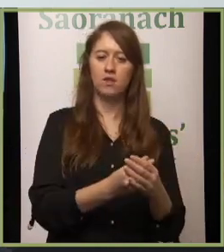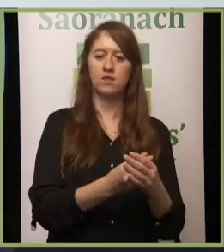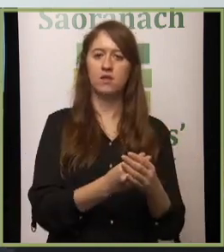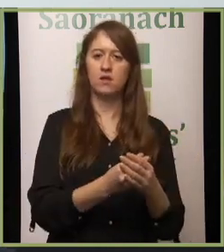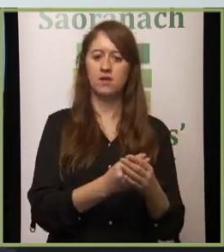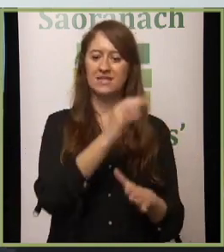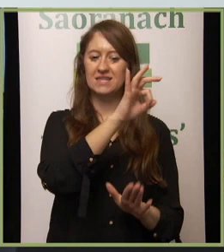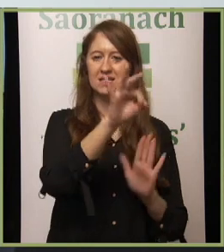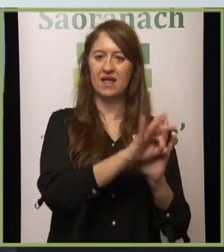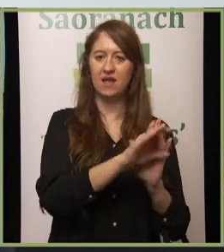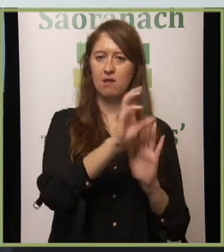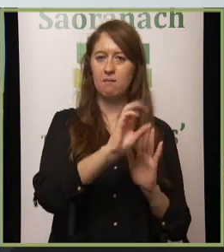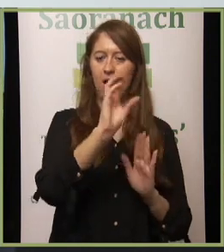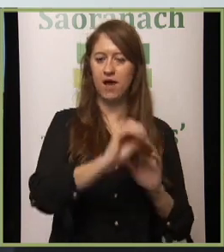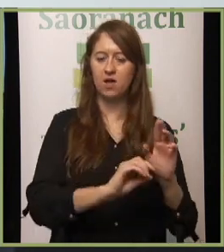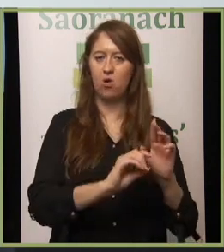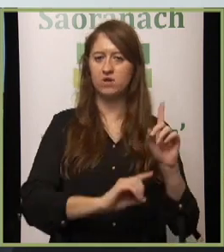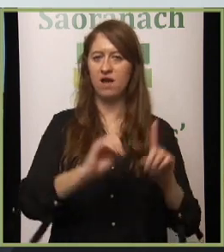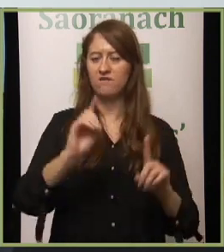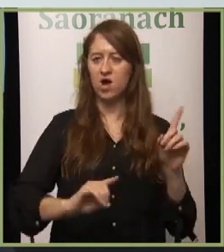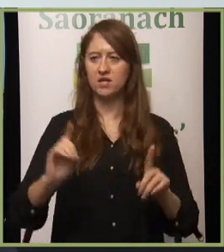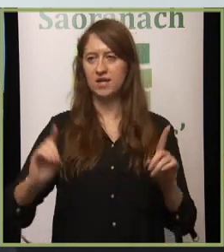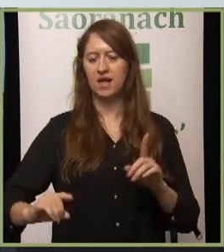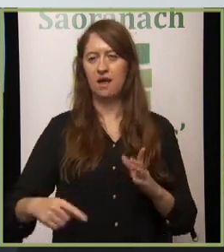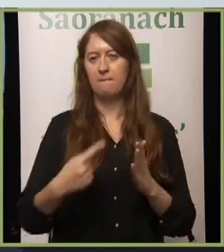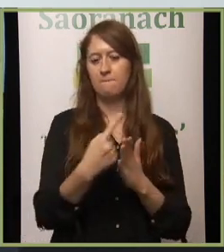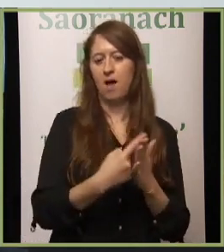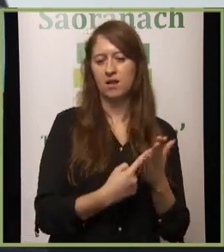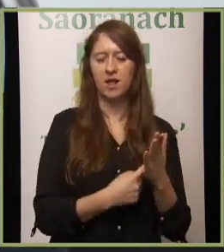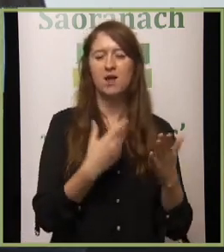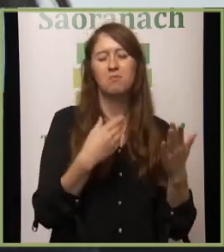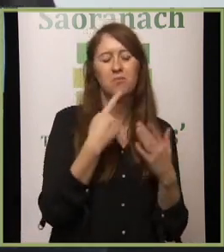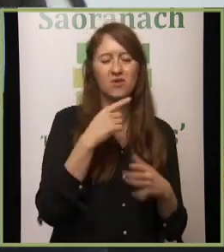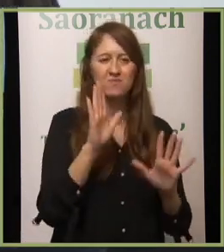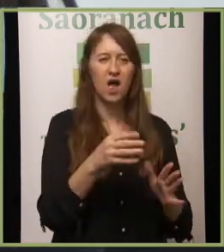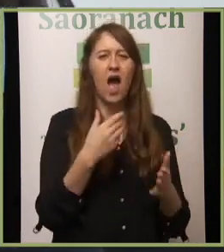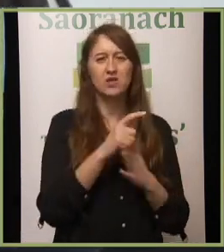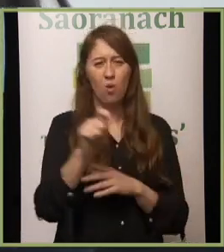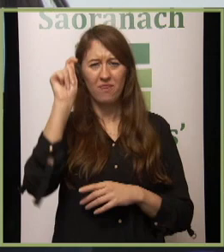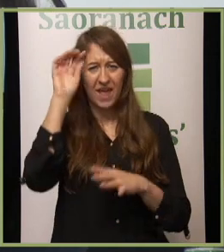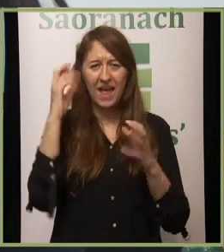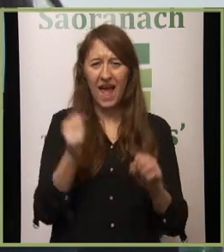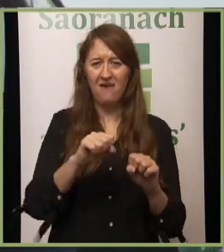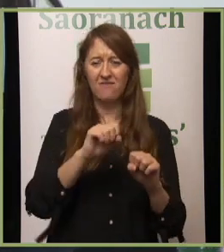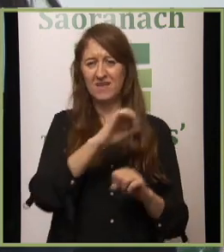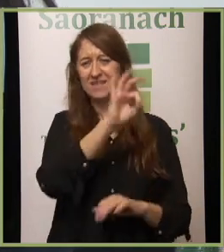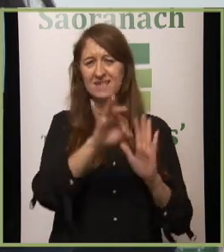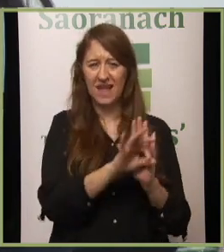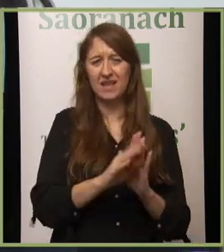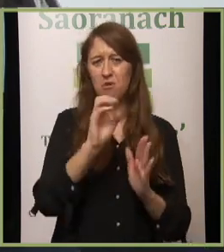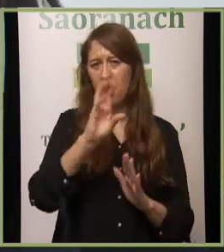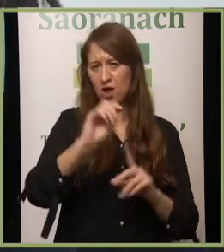What's large scale? And what's the state biodiversity policy? I don't think there is a state biodiversity policy, you see. That's a problem